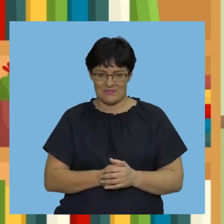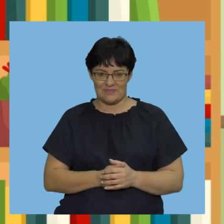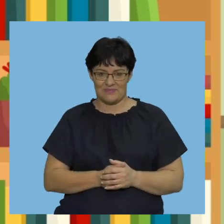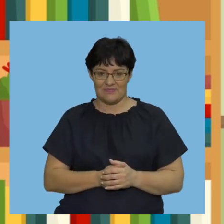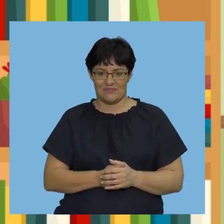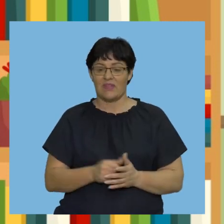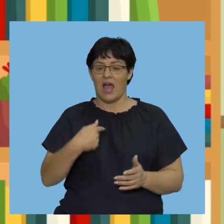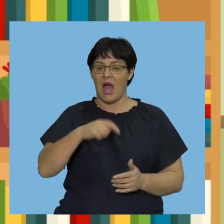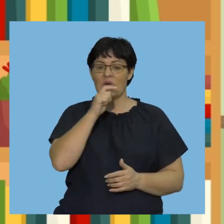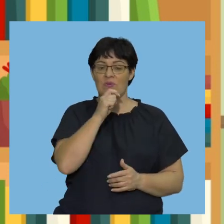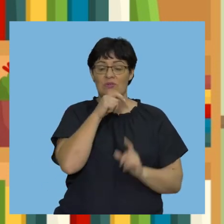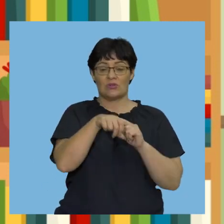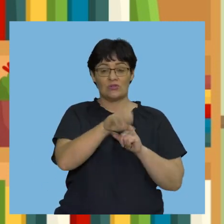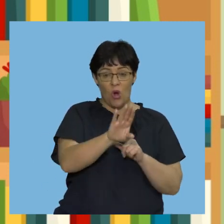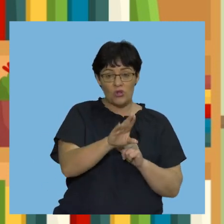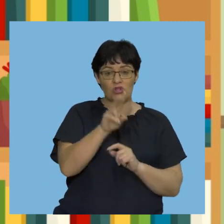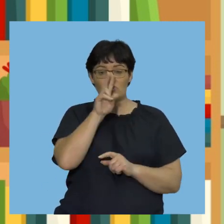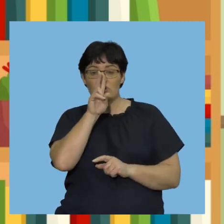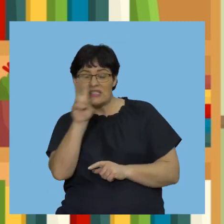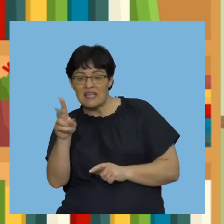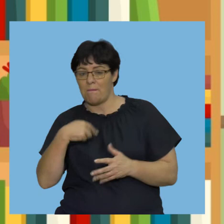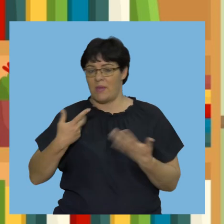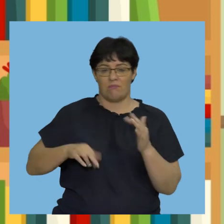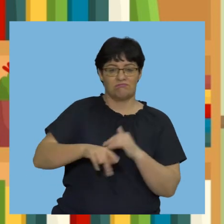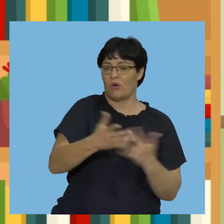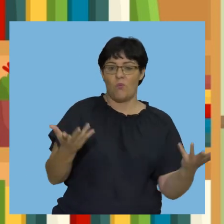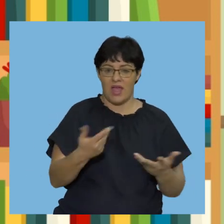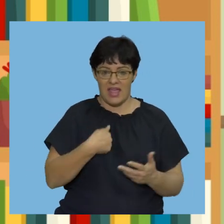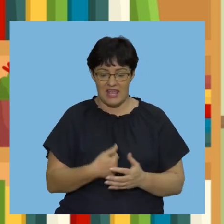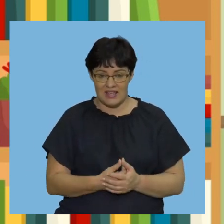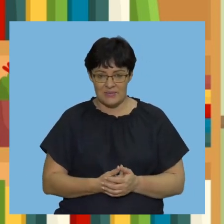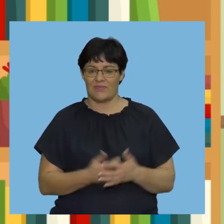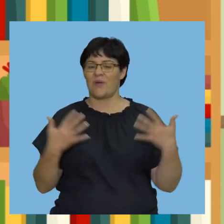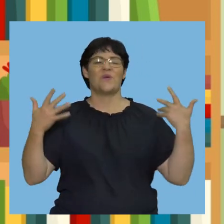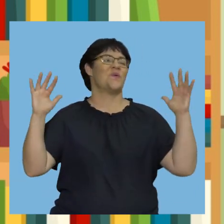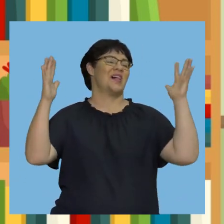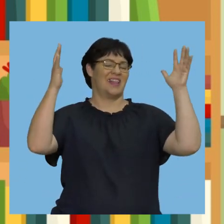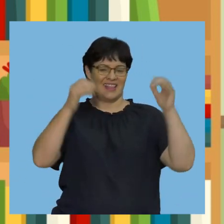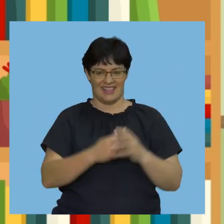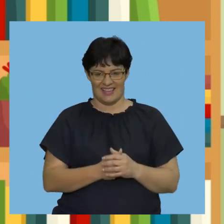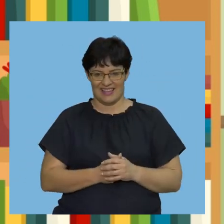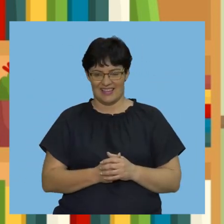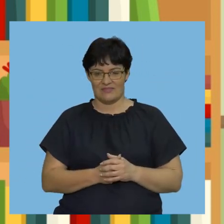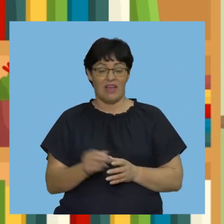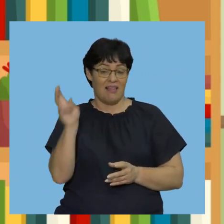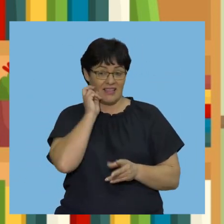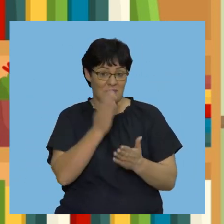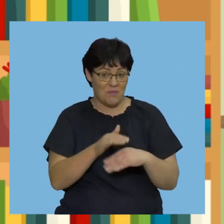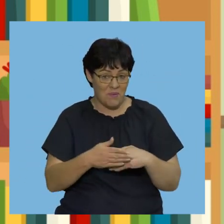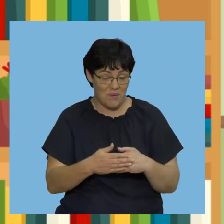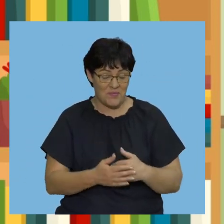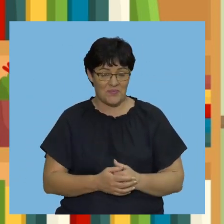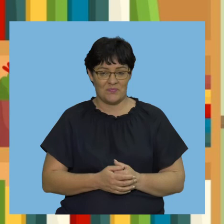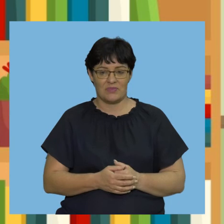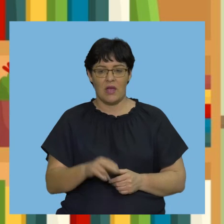I used my torch to see where I was. Well done! Listen again. I